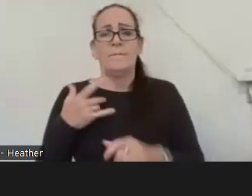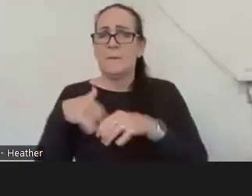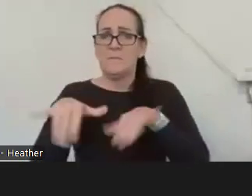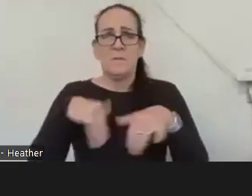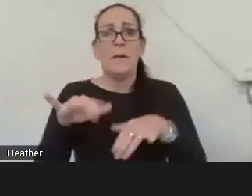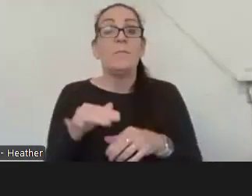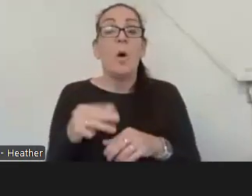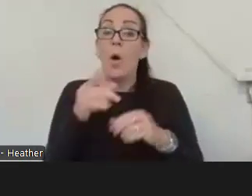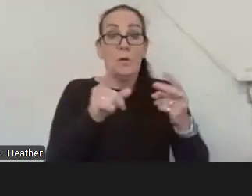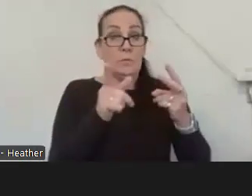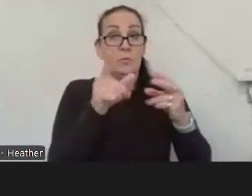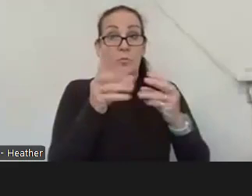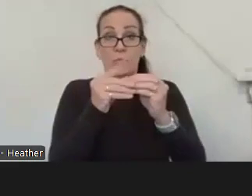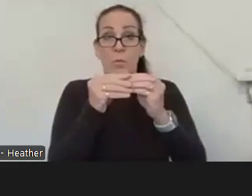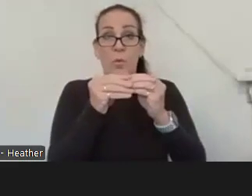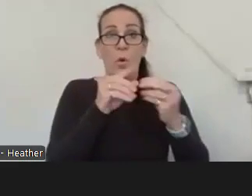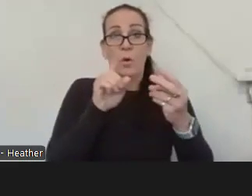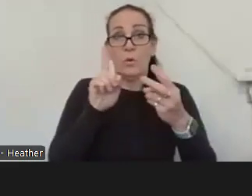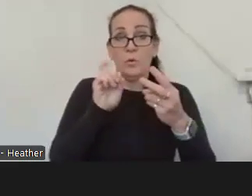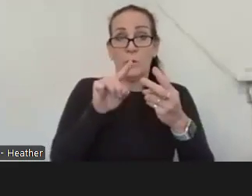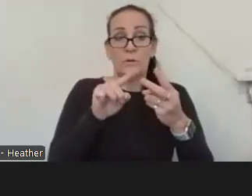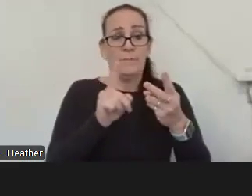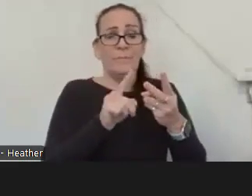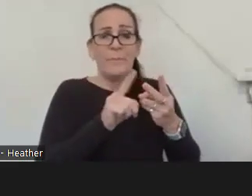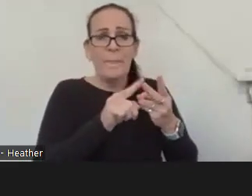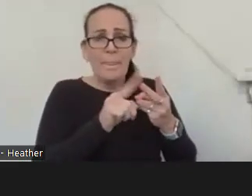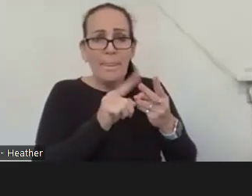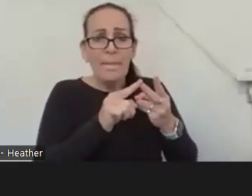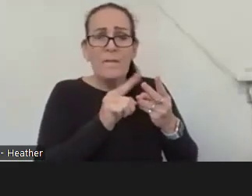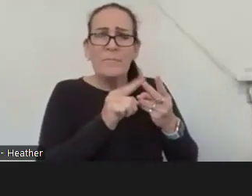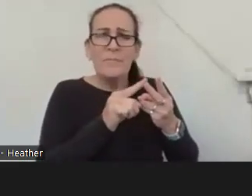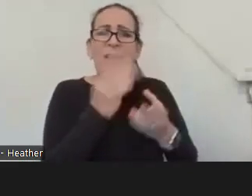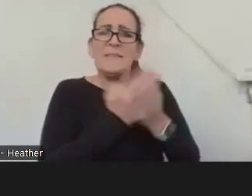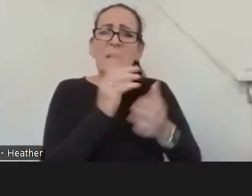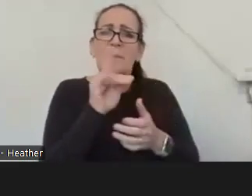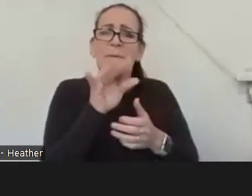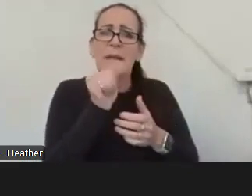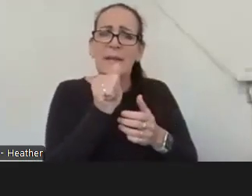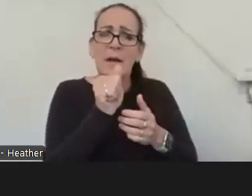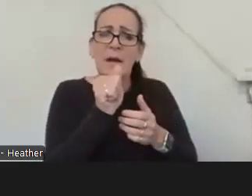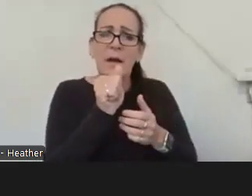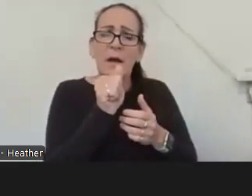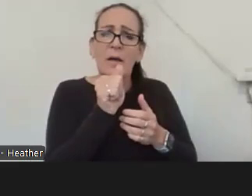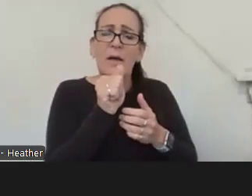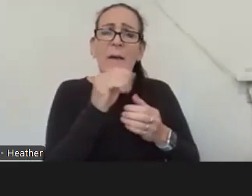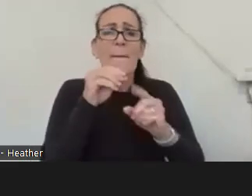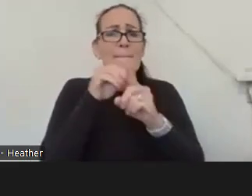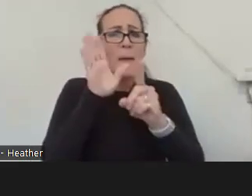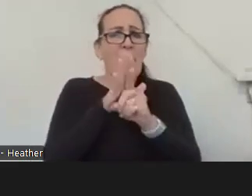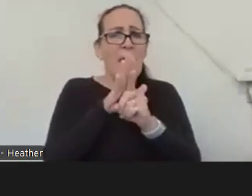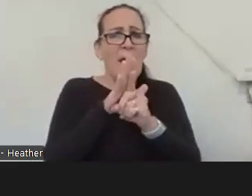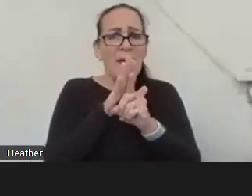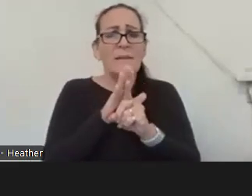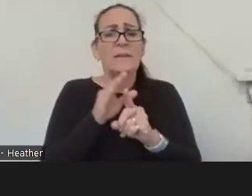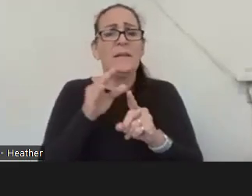one more question. Sure. Are there objective data for the impact on the actual caregiving itself? Are you collecting that